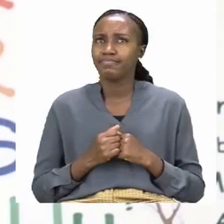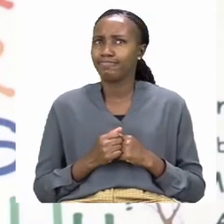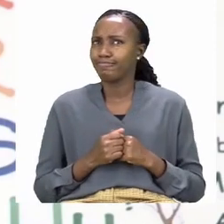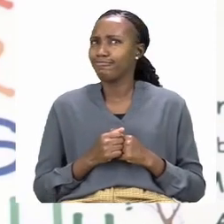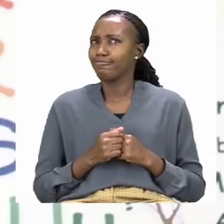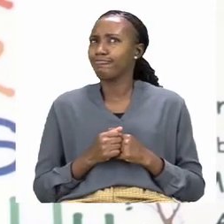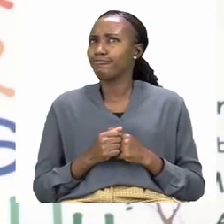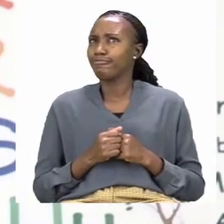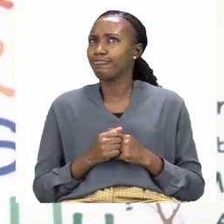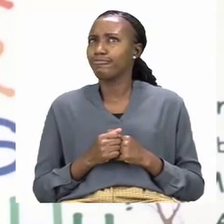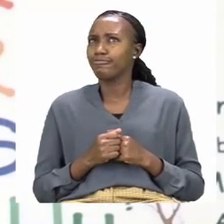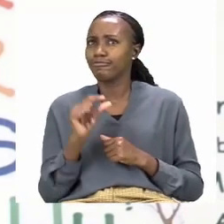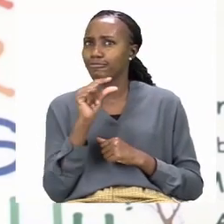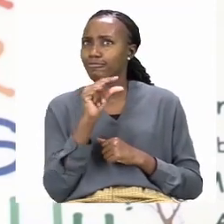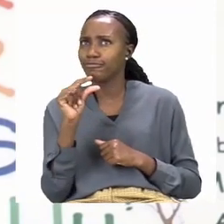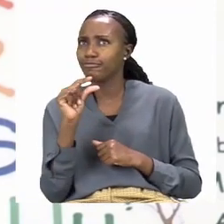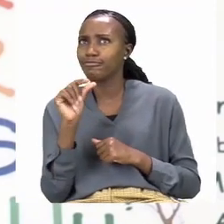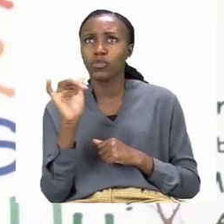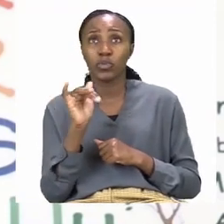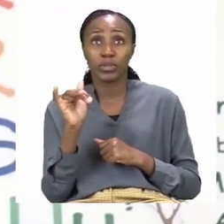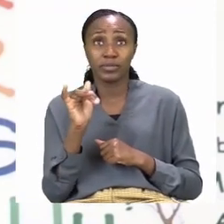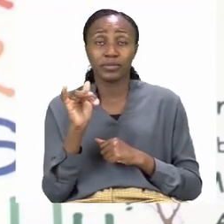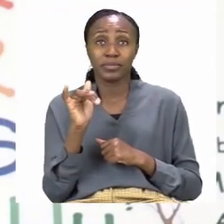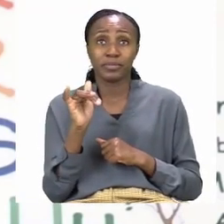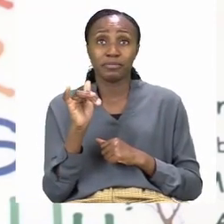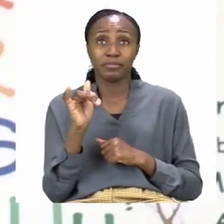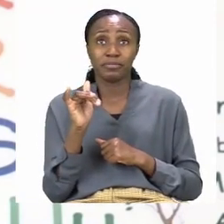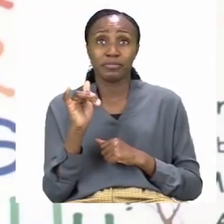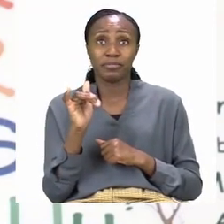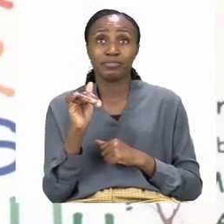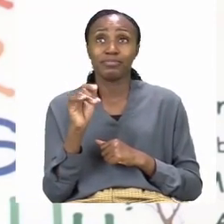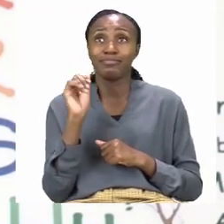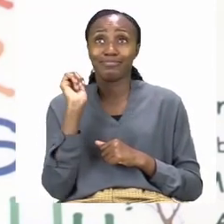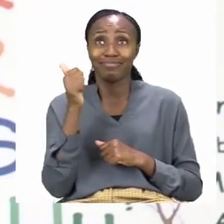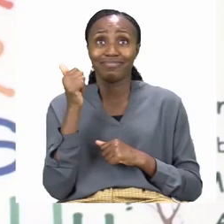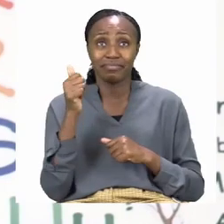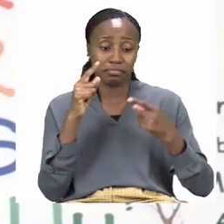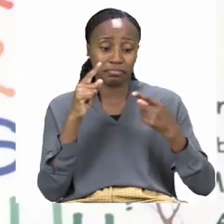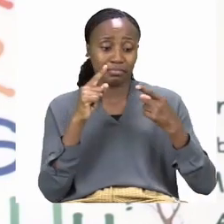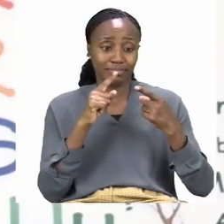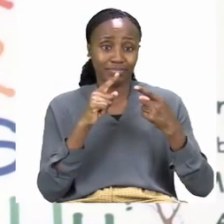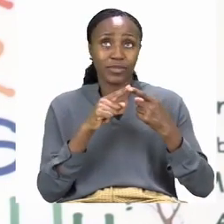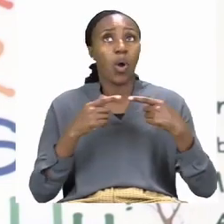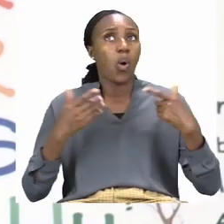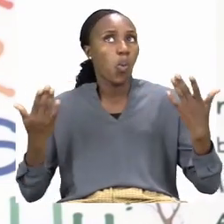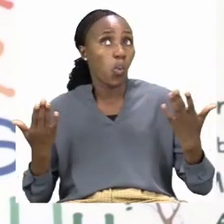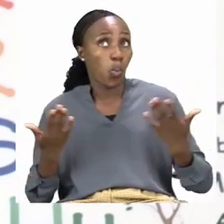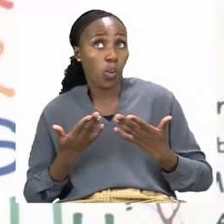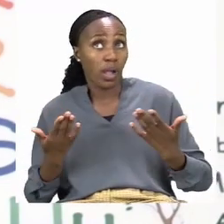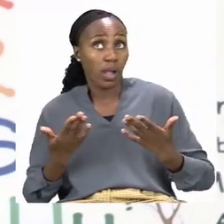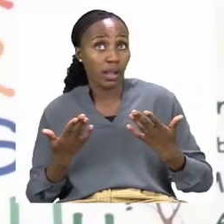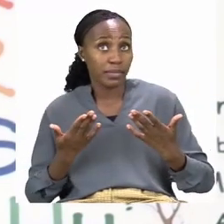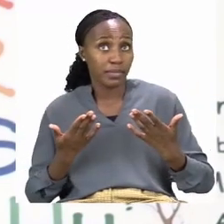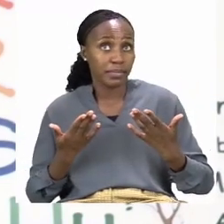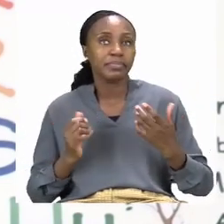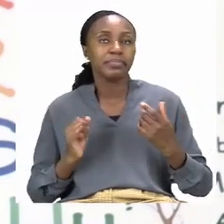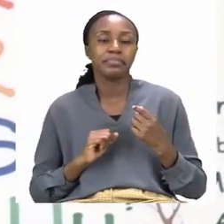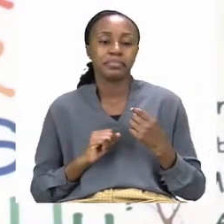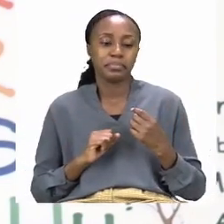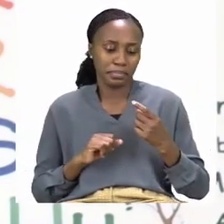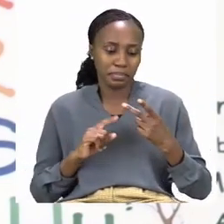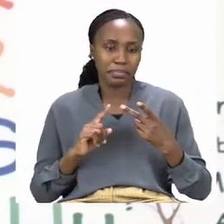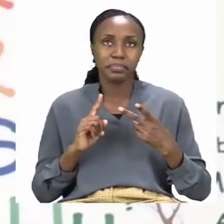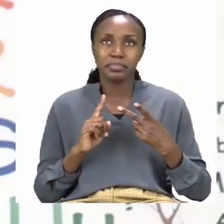I used in my sentence? Good job, everyone. The first one is the word